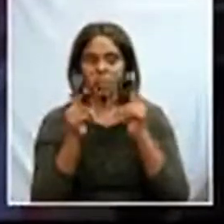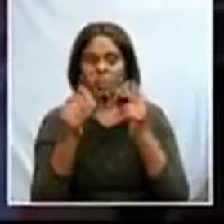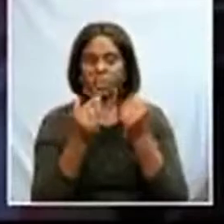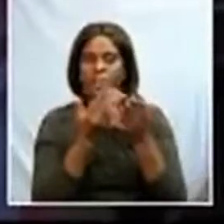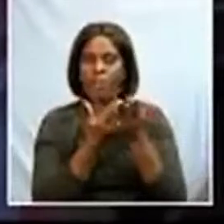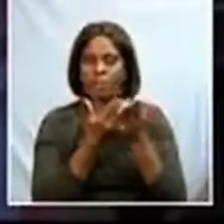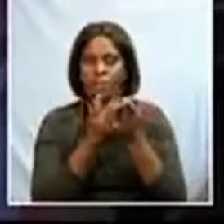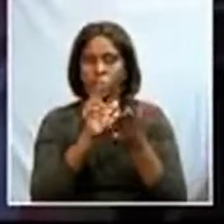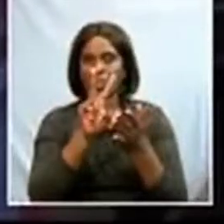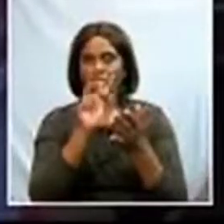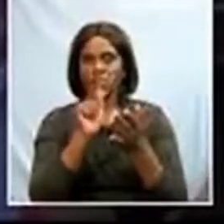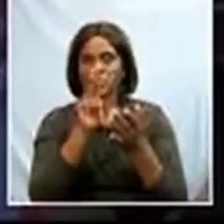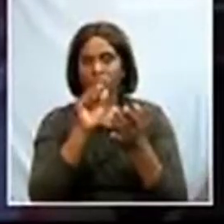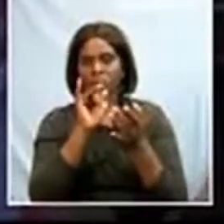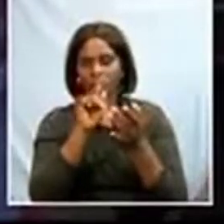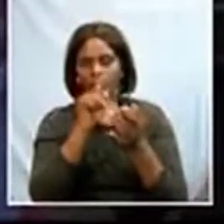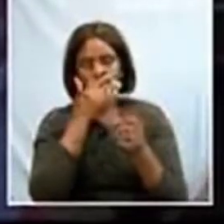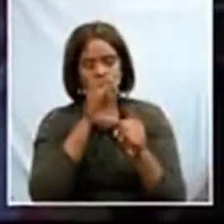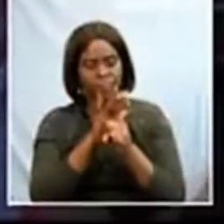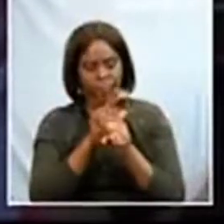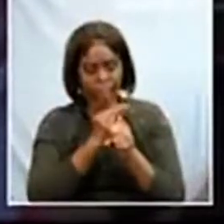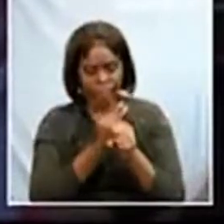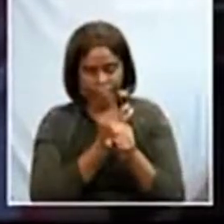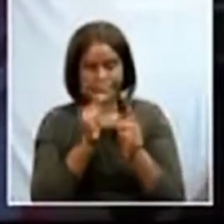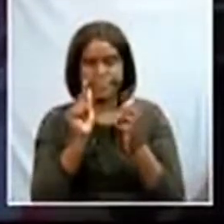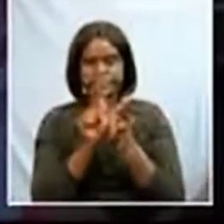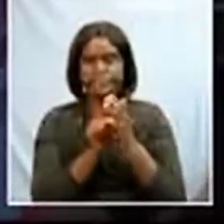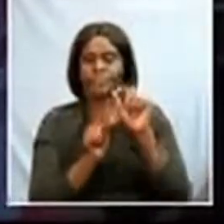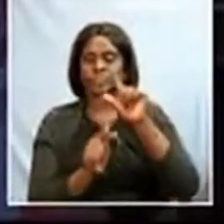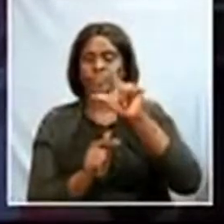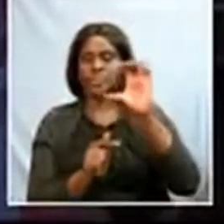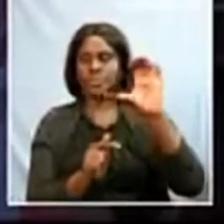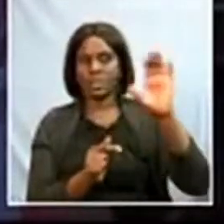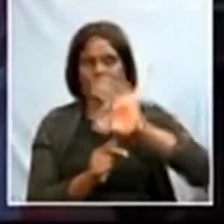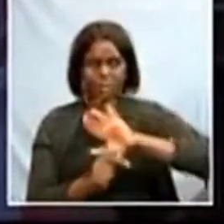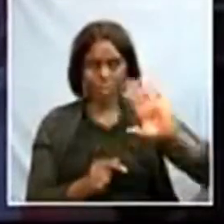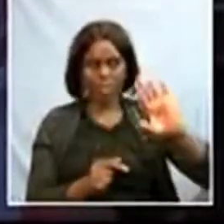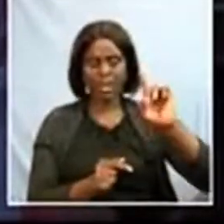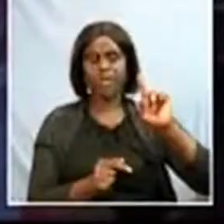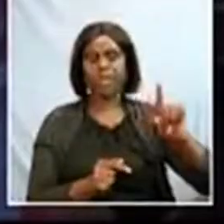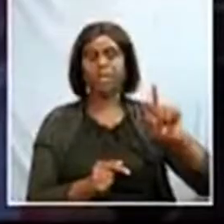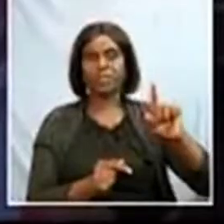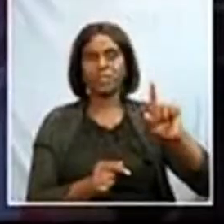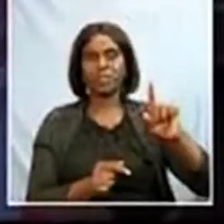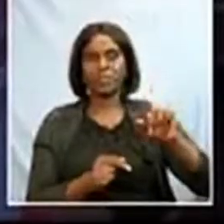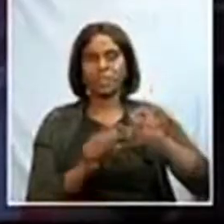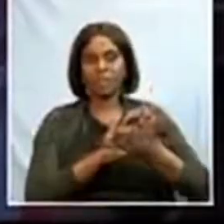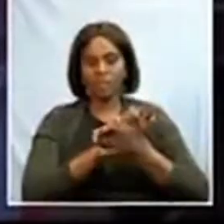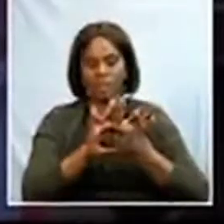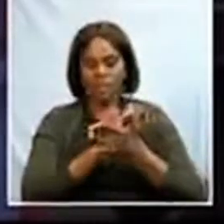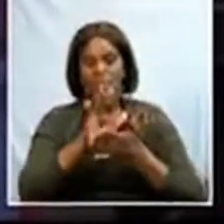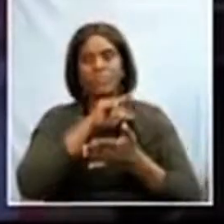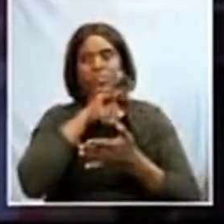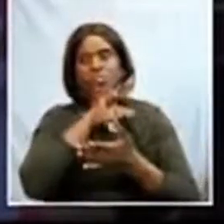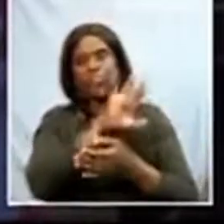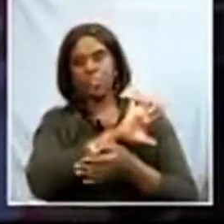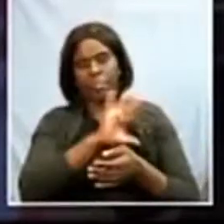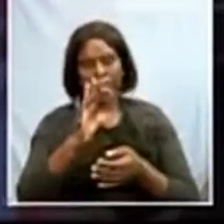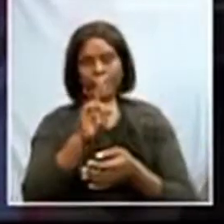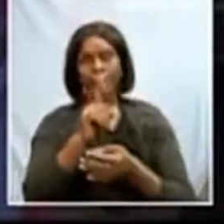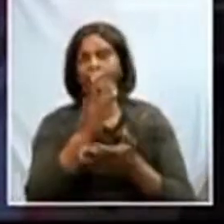so Vavika assured us that the Lusaka City Council that banned them on the sanitation issues had lifted that ban.